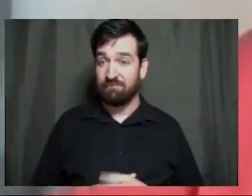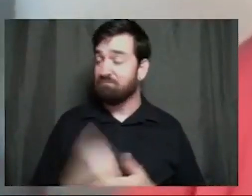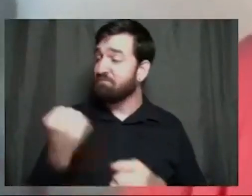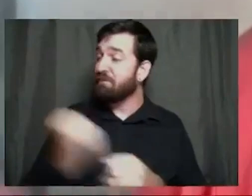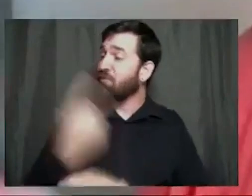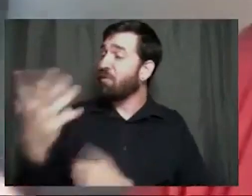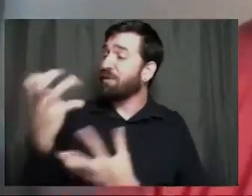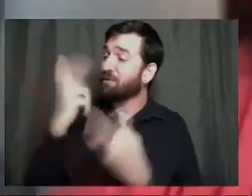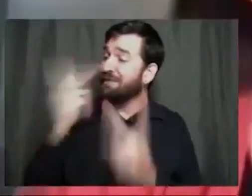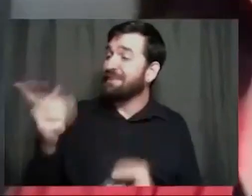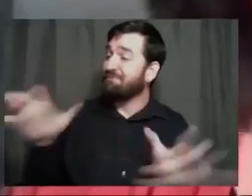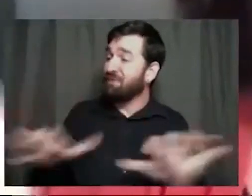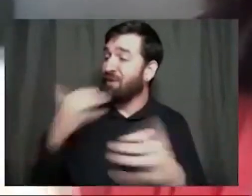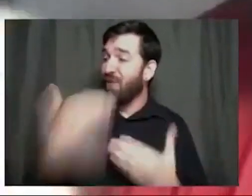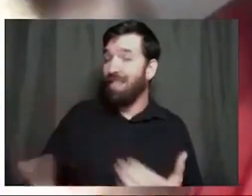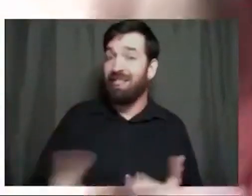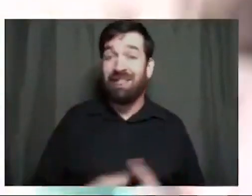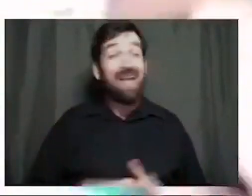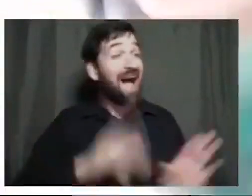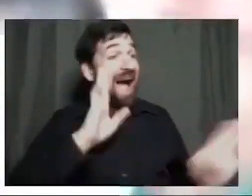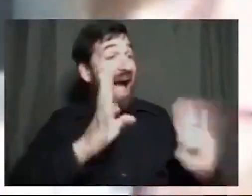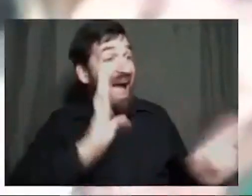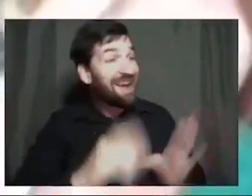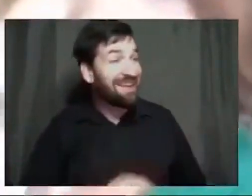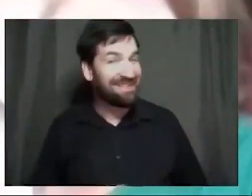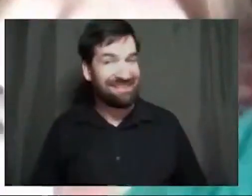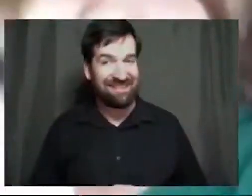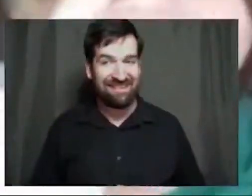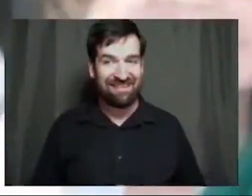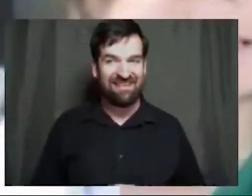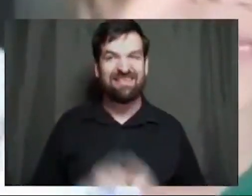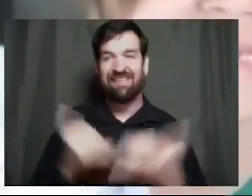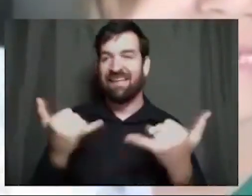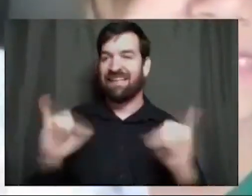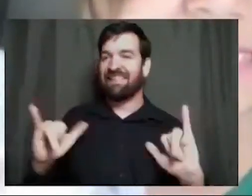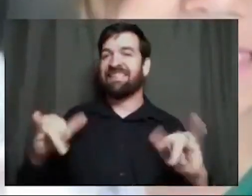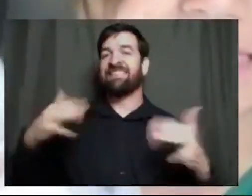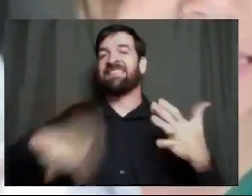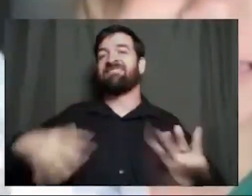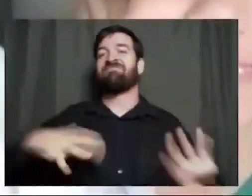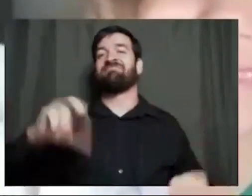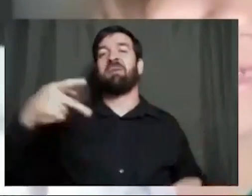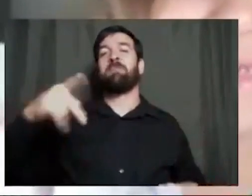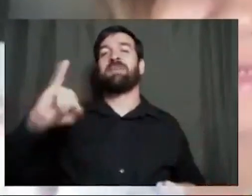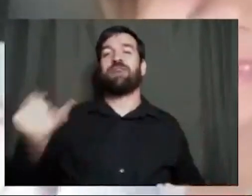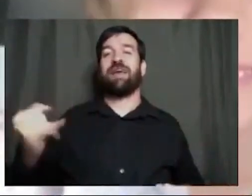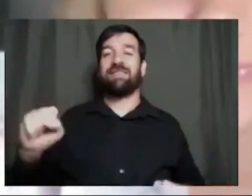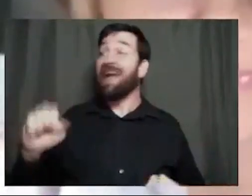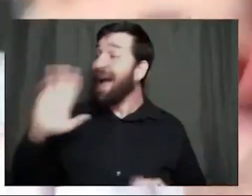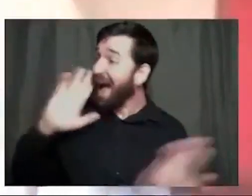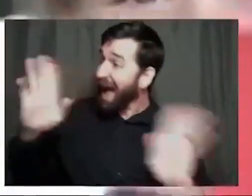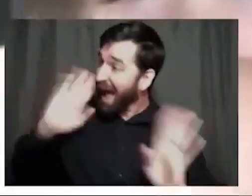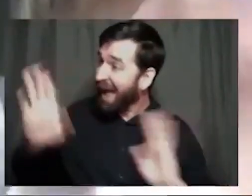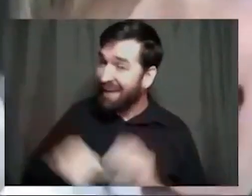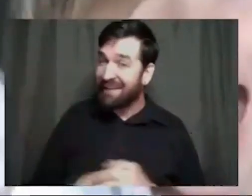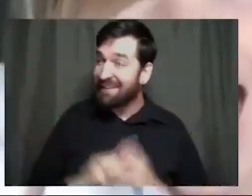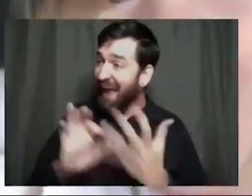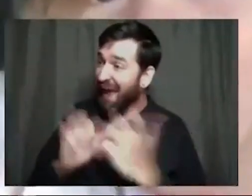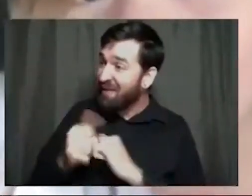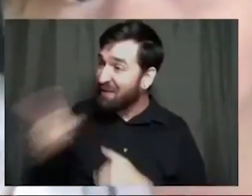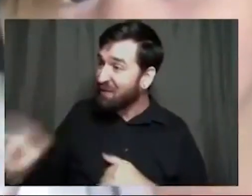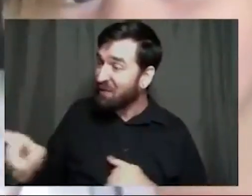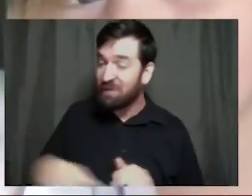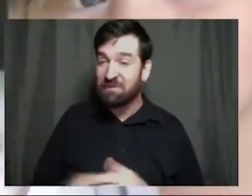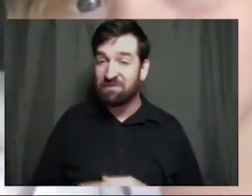that you're doing well. Hi. We're still in our jammies, but hi. How are you?